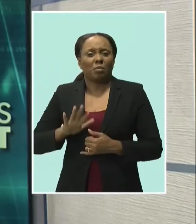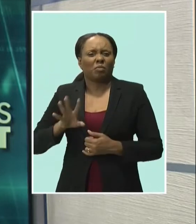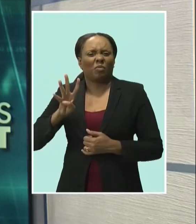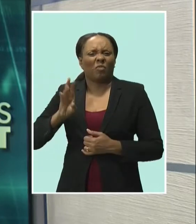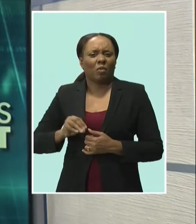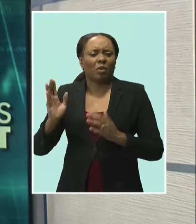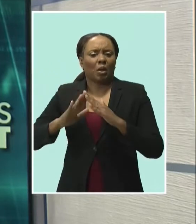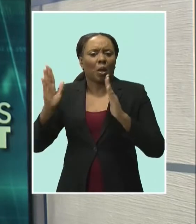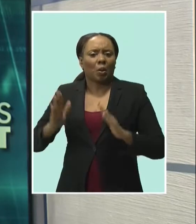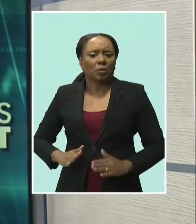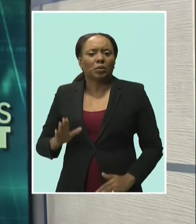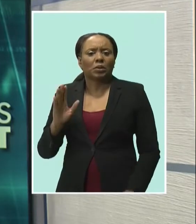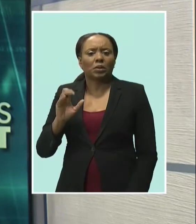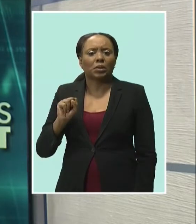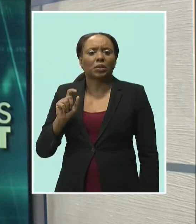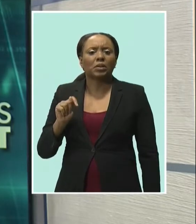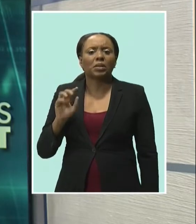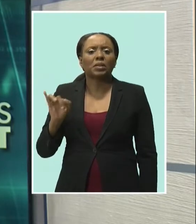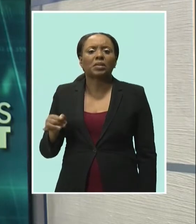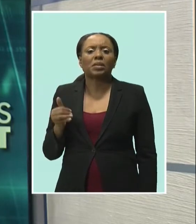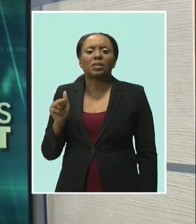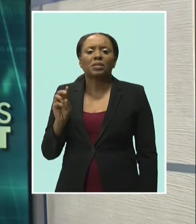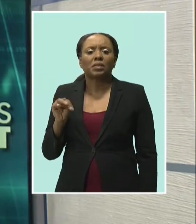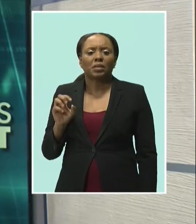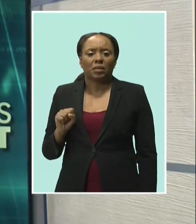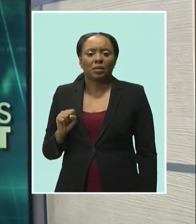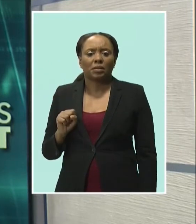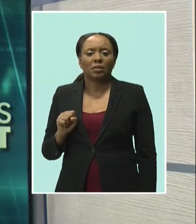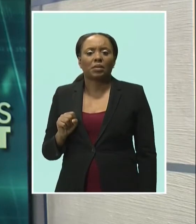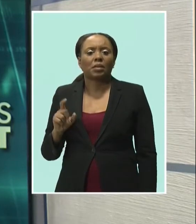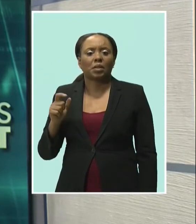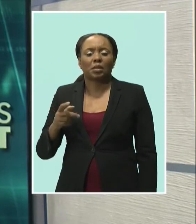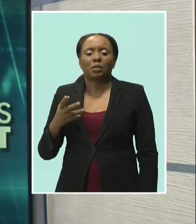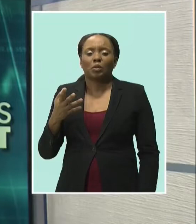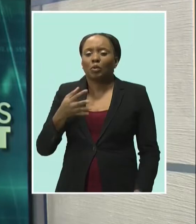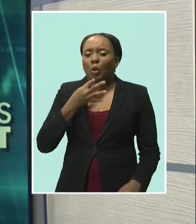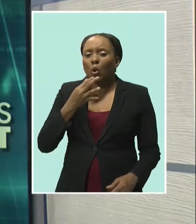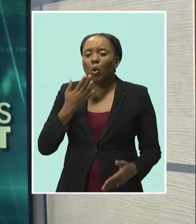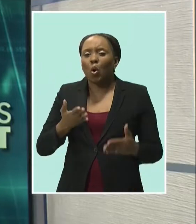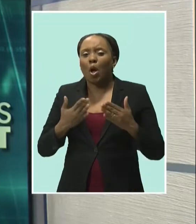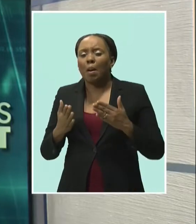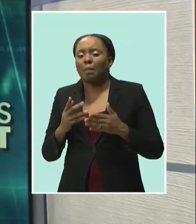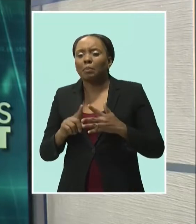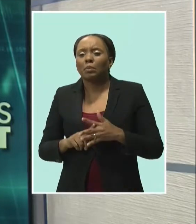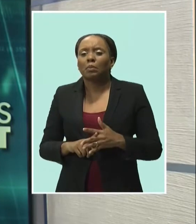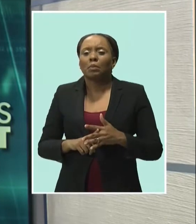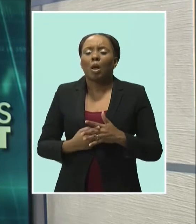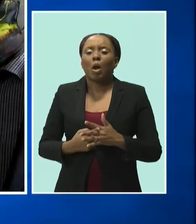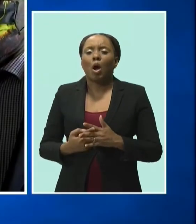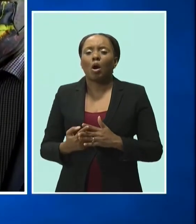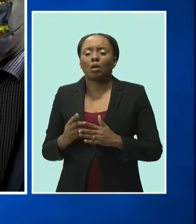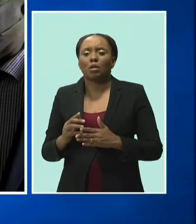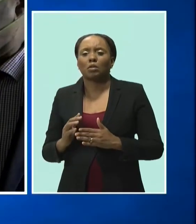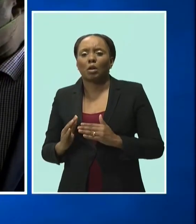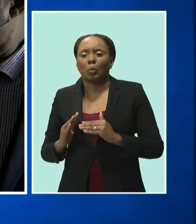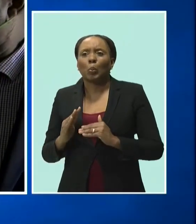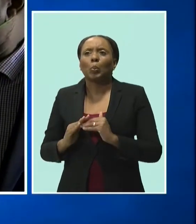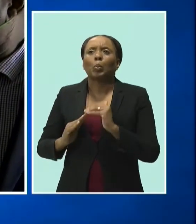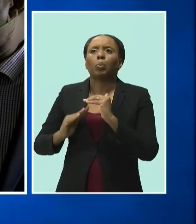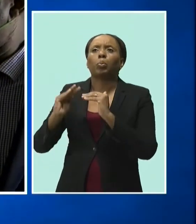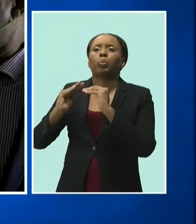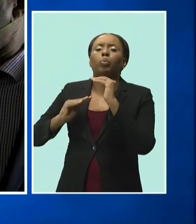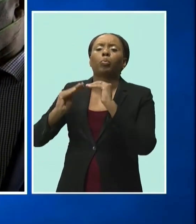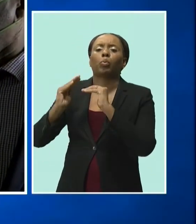Lancaster and St. James, and he anticipates they should be at ring beam stage within the next 3 weeks. We're also looking to start